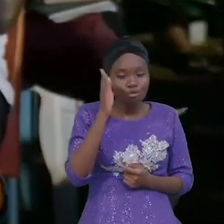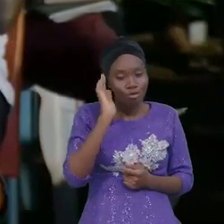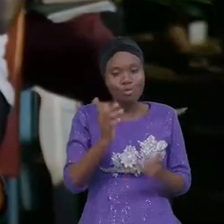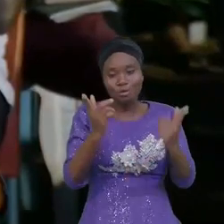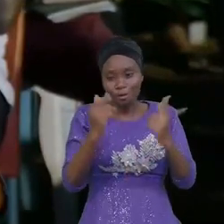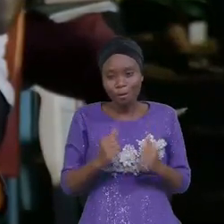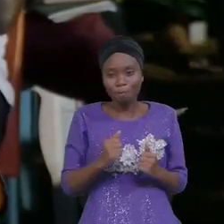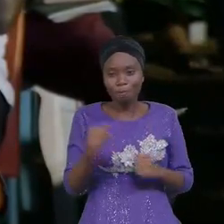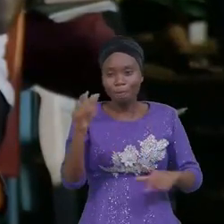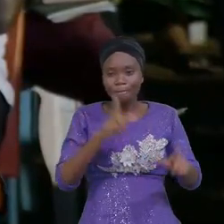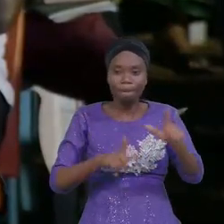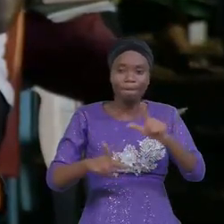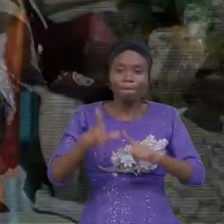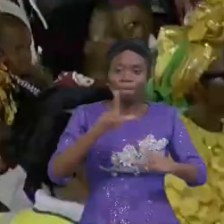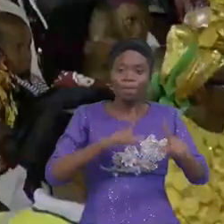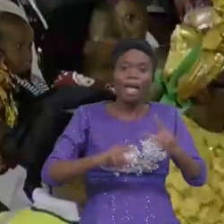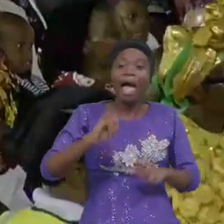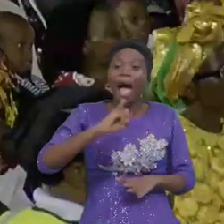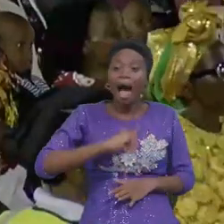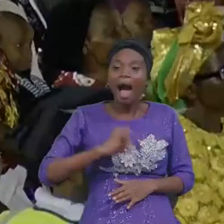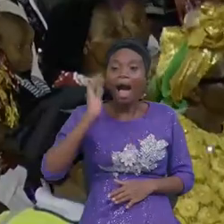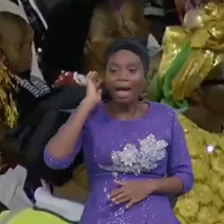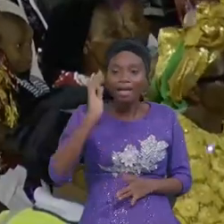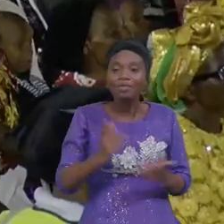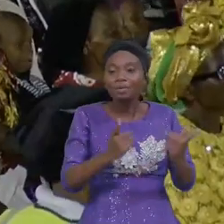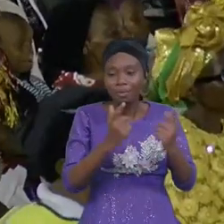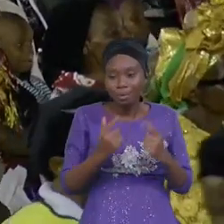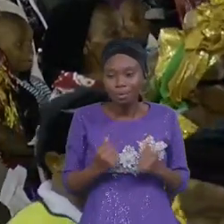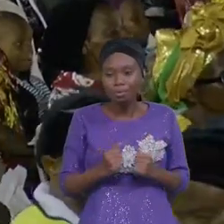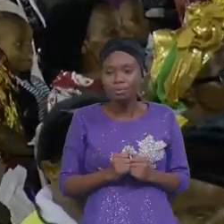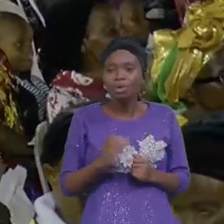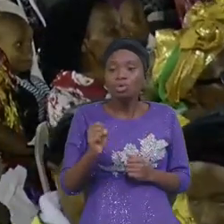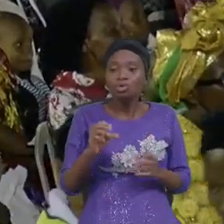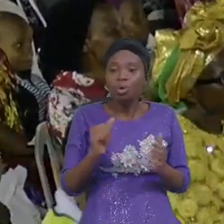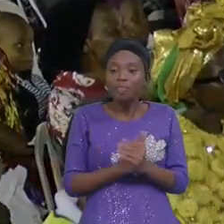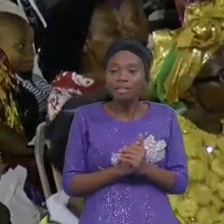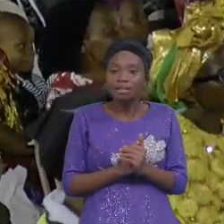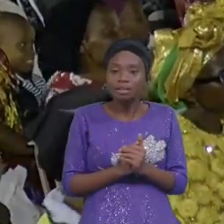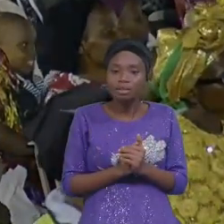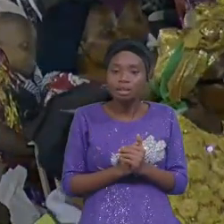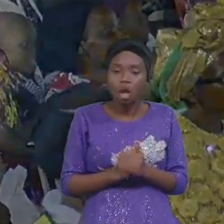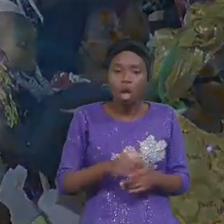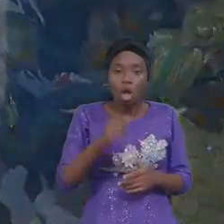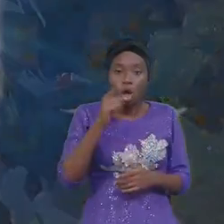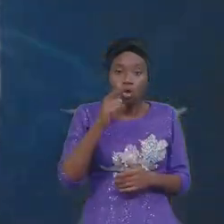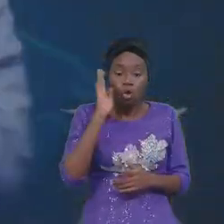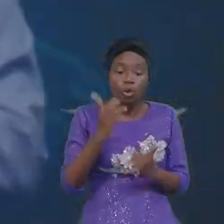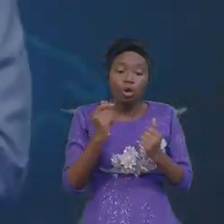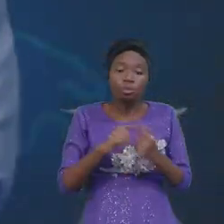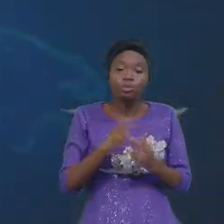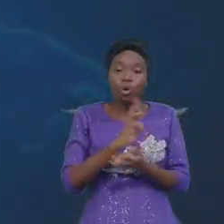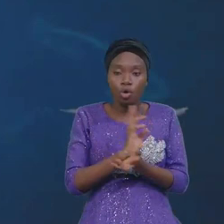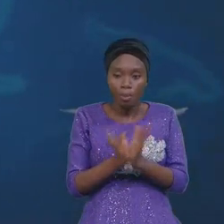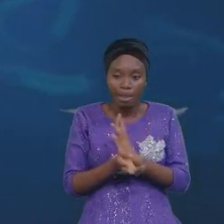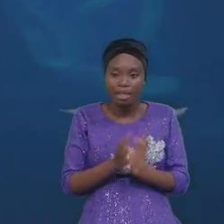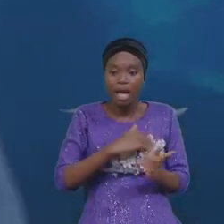welcome. I will come. So that you will come to repentance, and you'll come